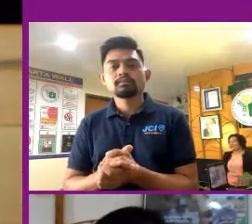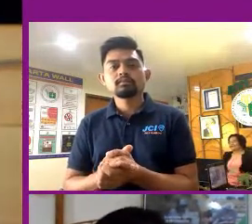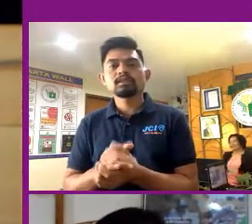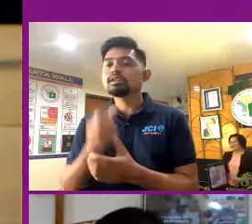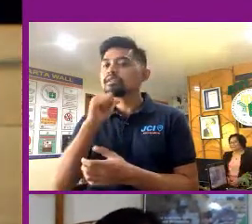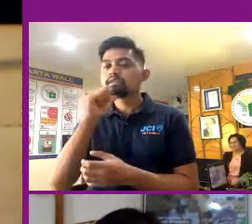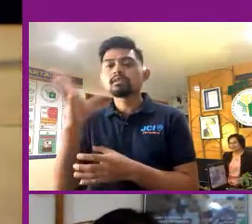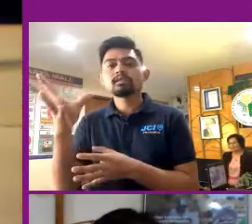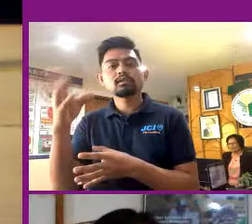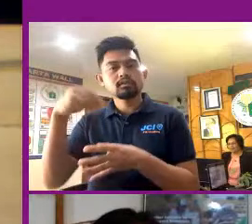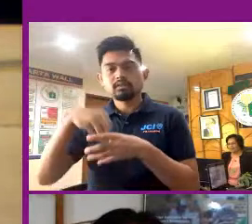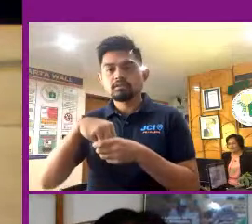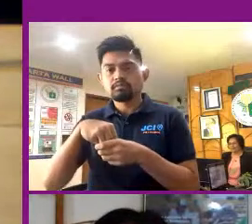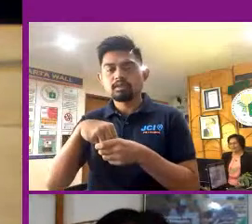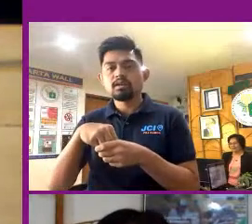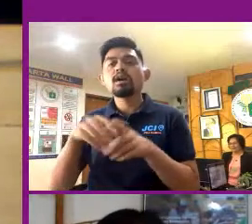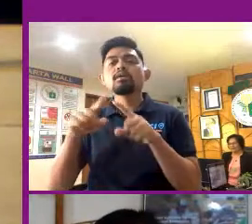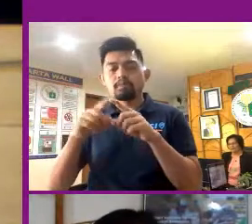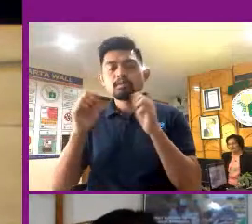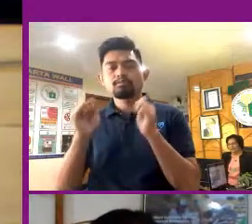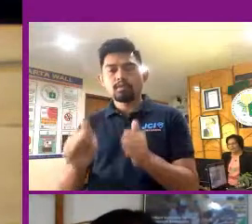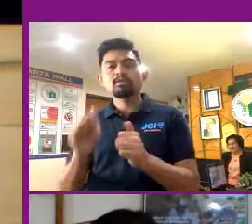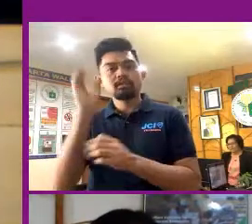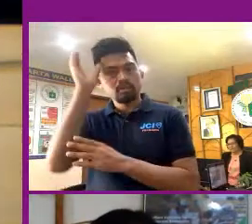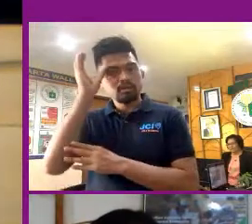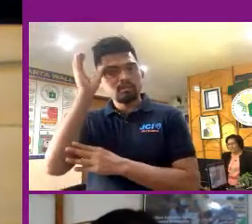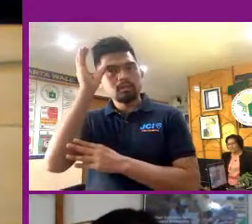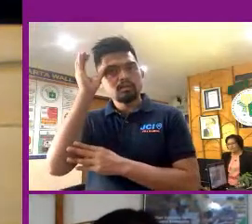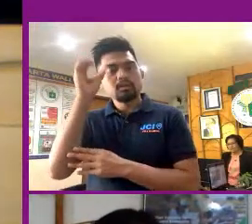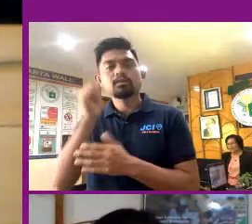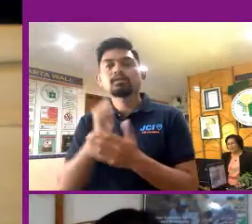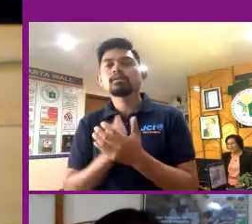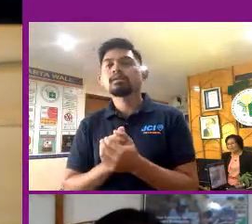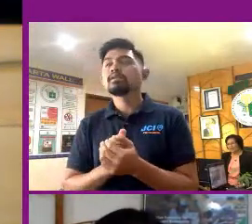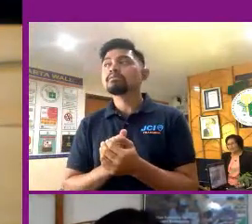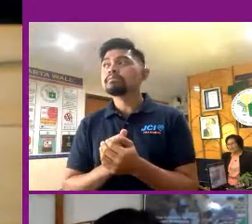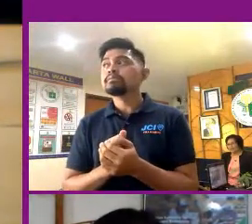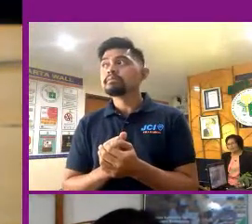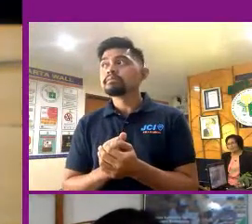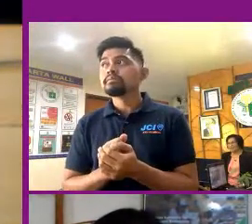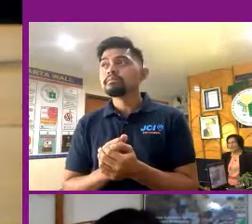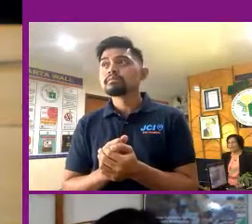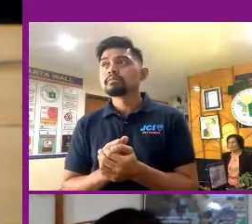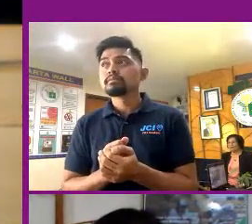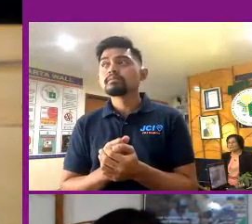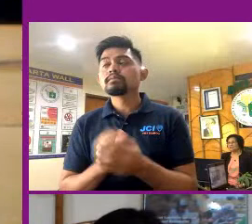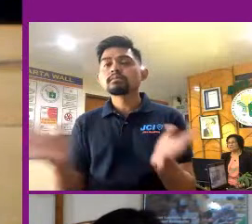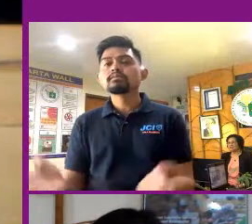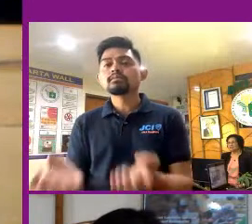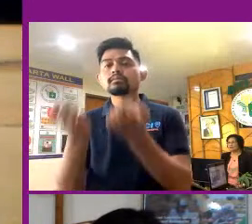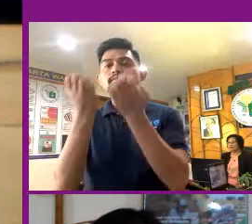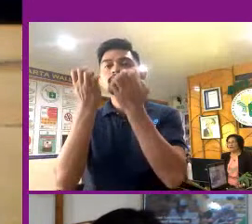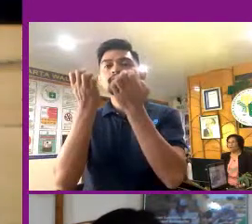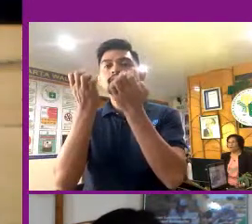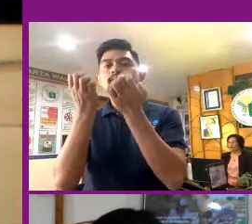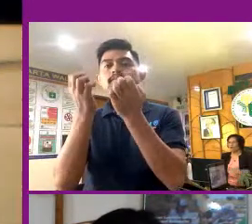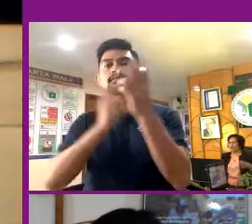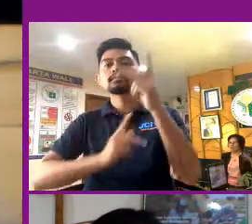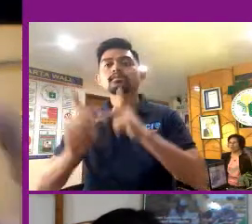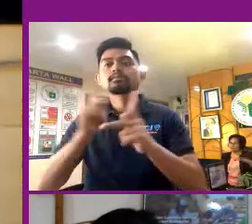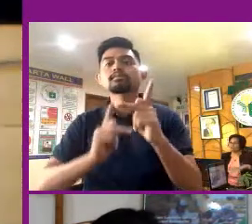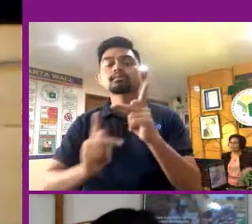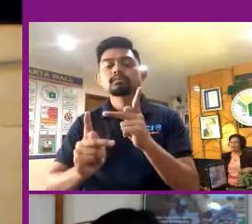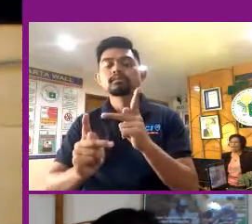hindi namin ano yan. Pero pwede naman na, siguro yung mga iyan na we encourage yung mga tao